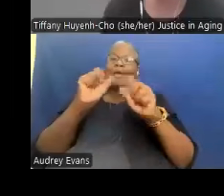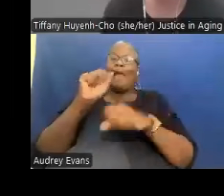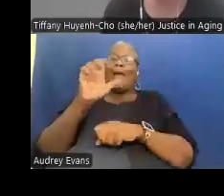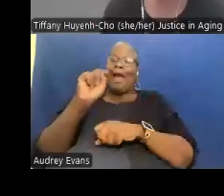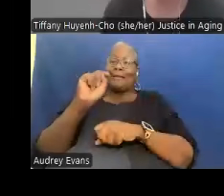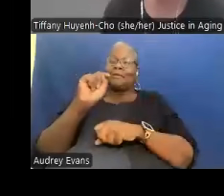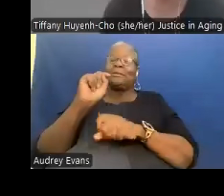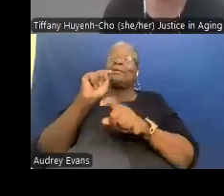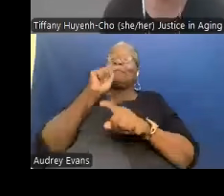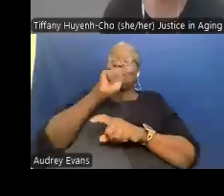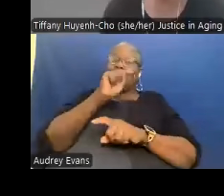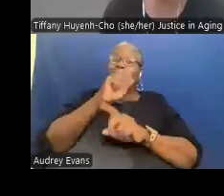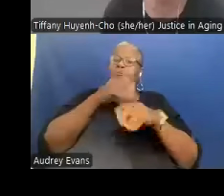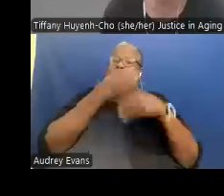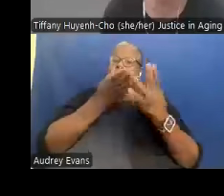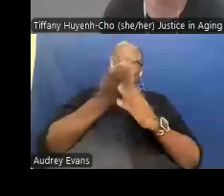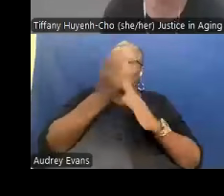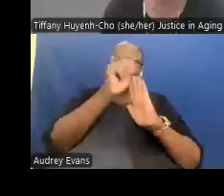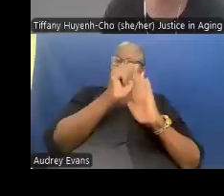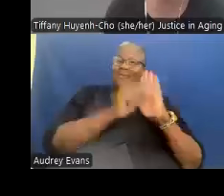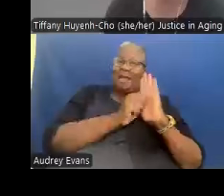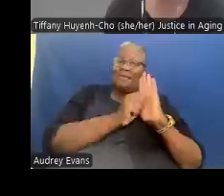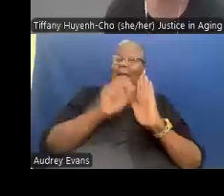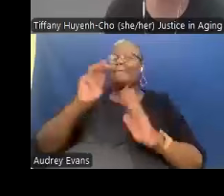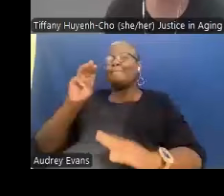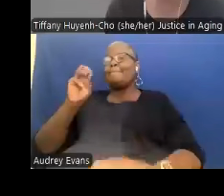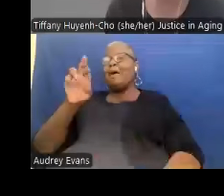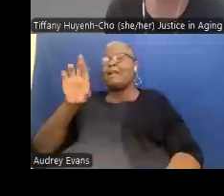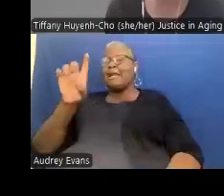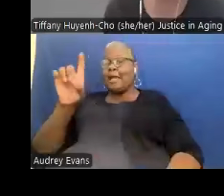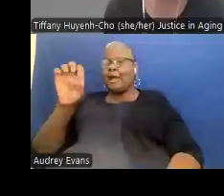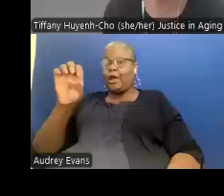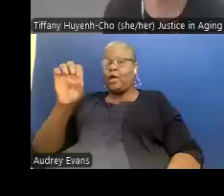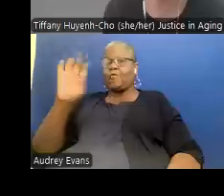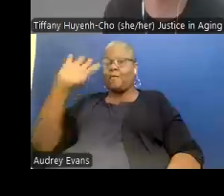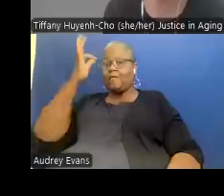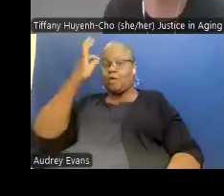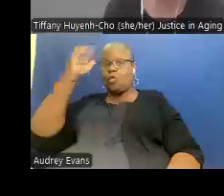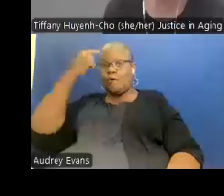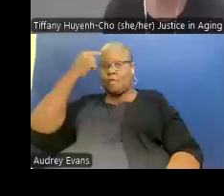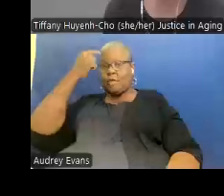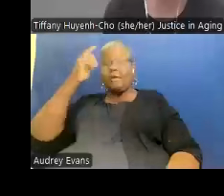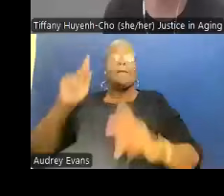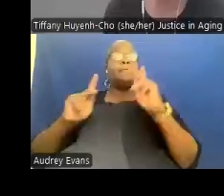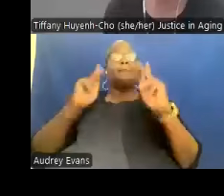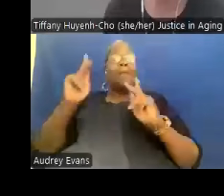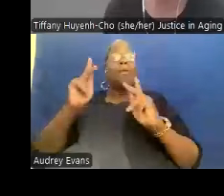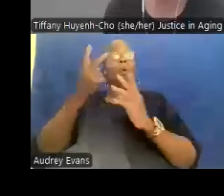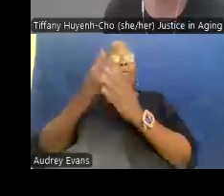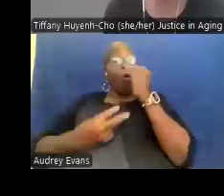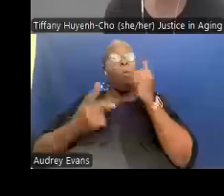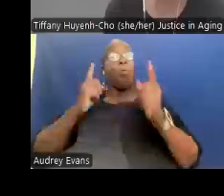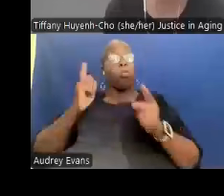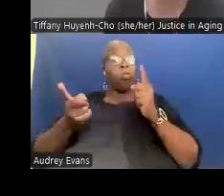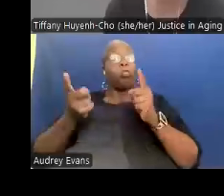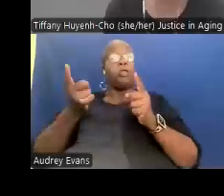by the states, while Medicare is run by the federal government. Some people are duly enrolled in